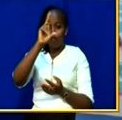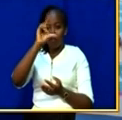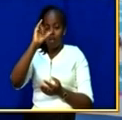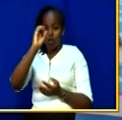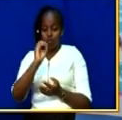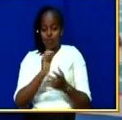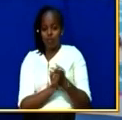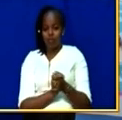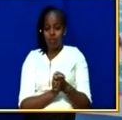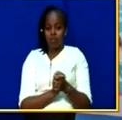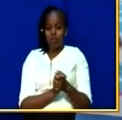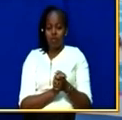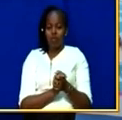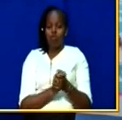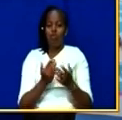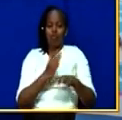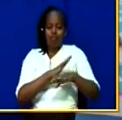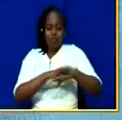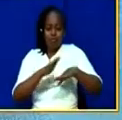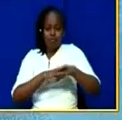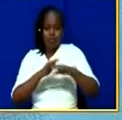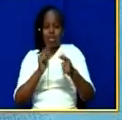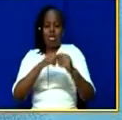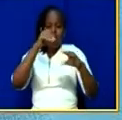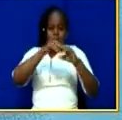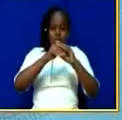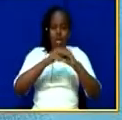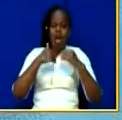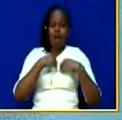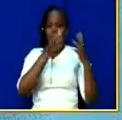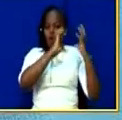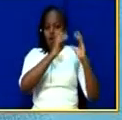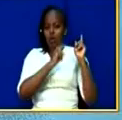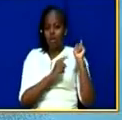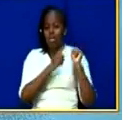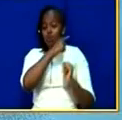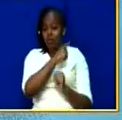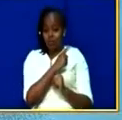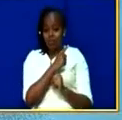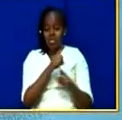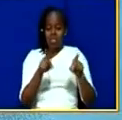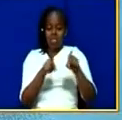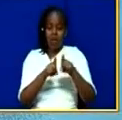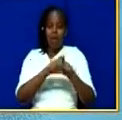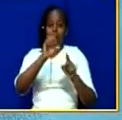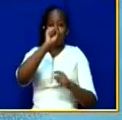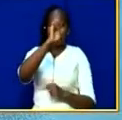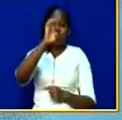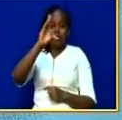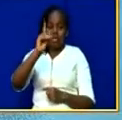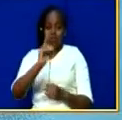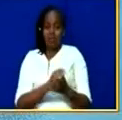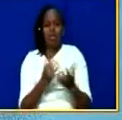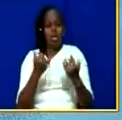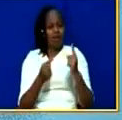yale ya nazi, alafu ndani tunapata that coconut. This is a That seed. is a seed, a So coconut seed.